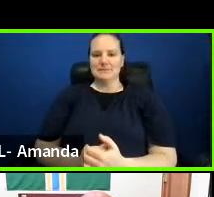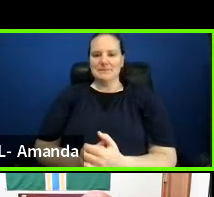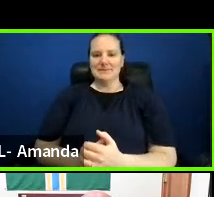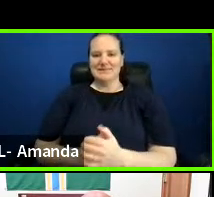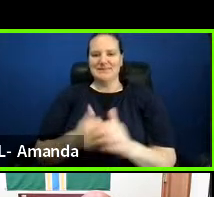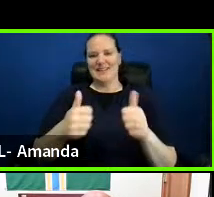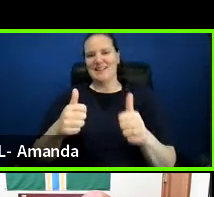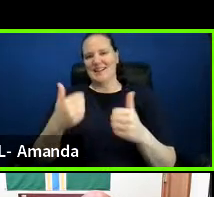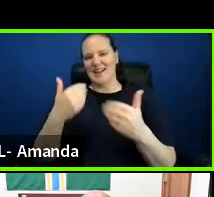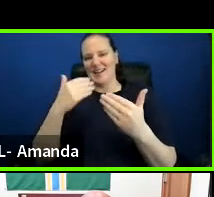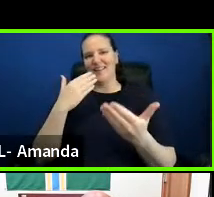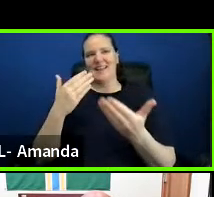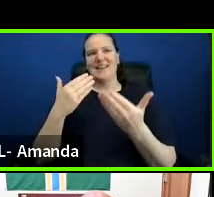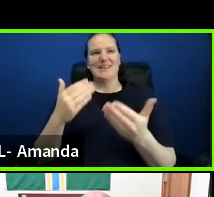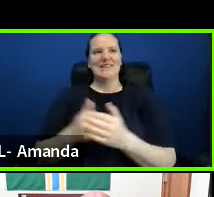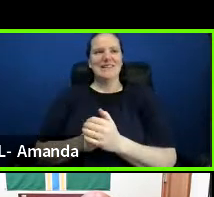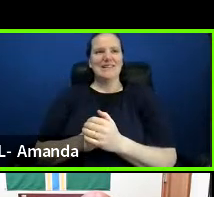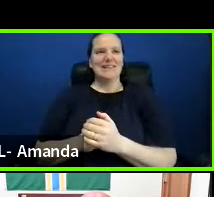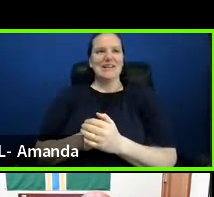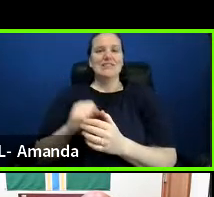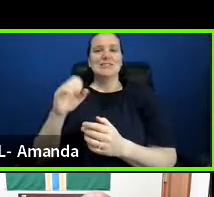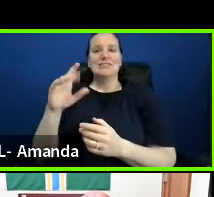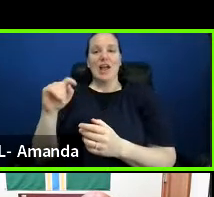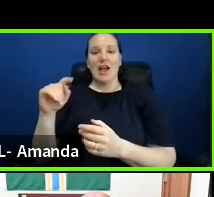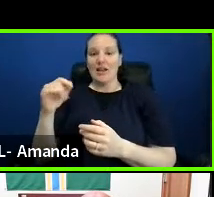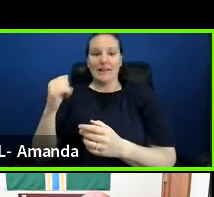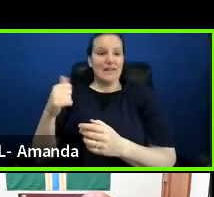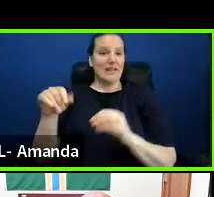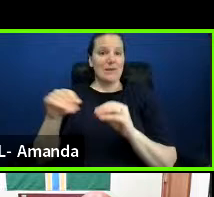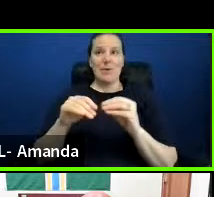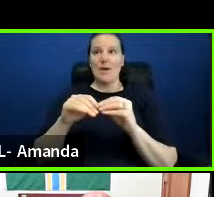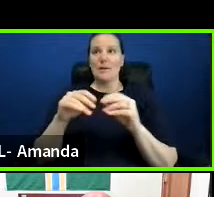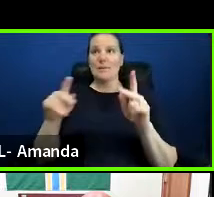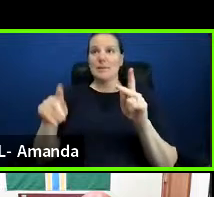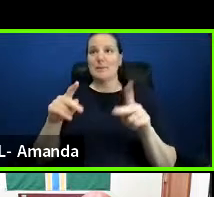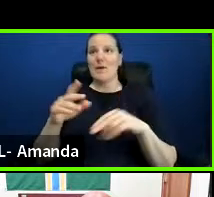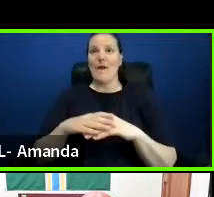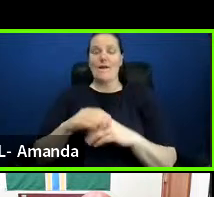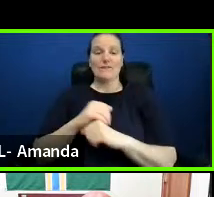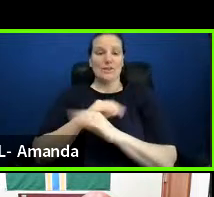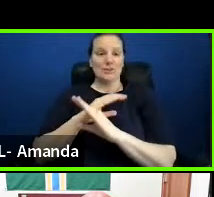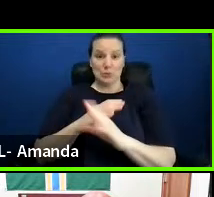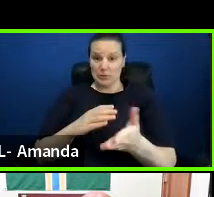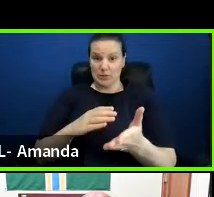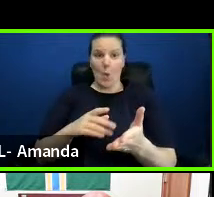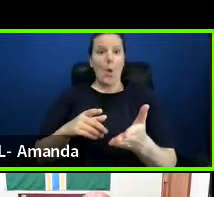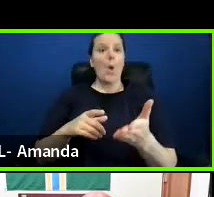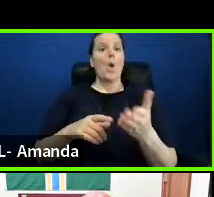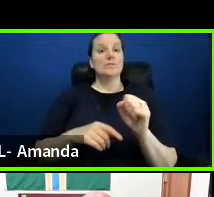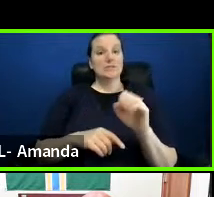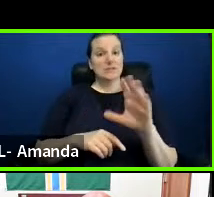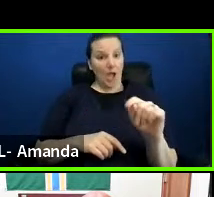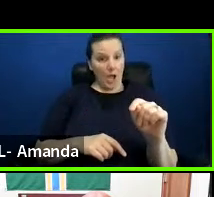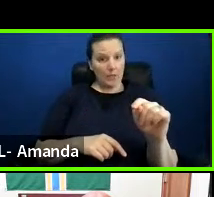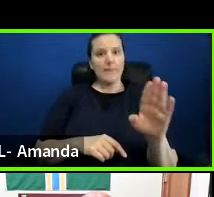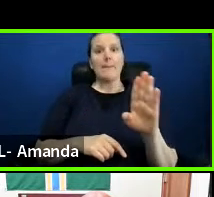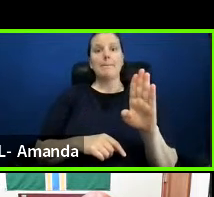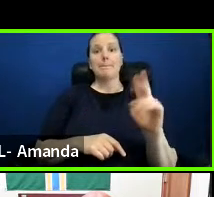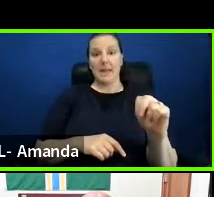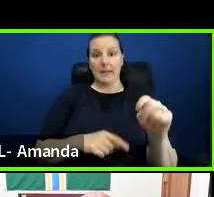Awesome, thank you. And then we'll go to Scott, and then if there's any other members virtually that we have not, okay, we'll go to Scott and then Ben, thank